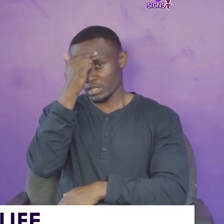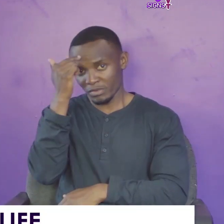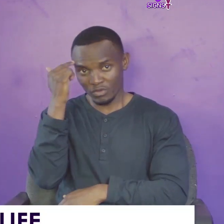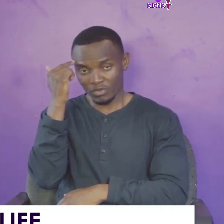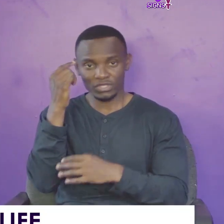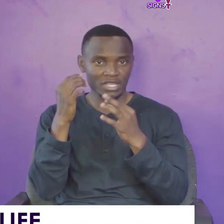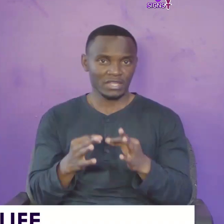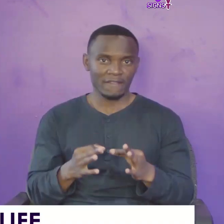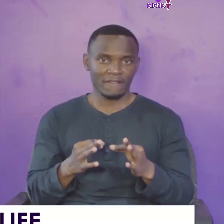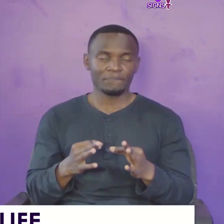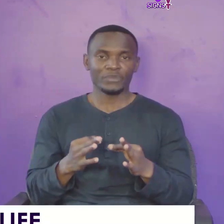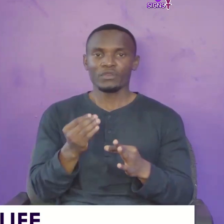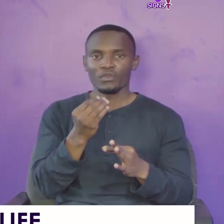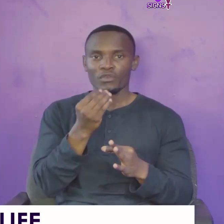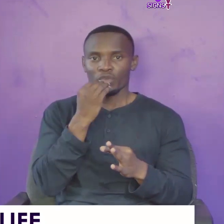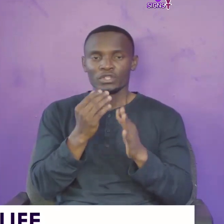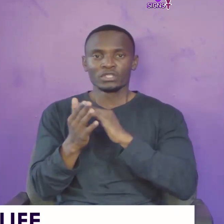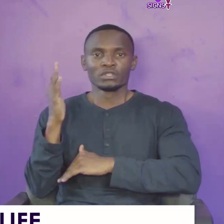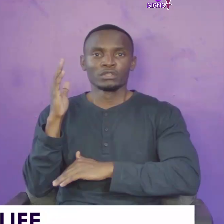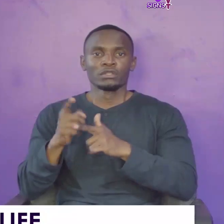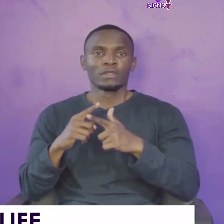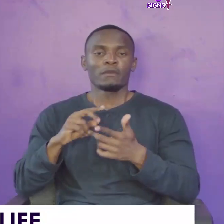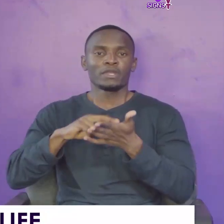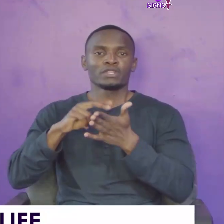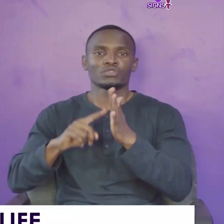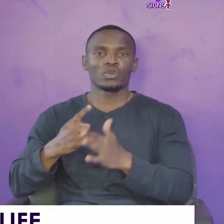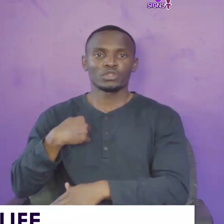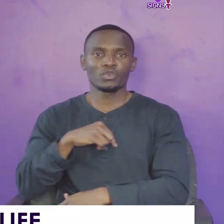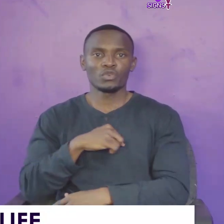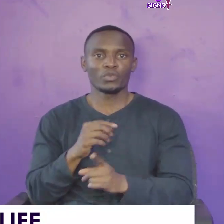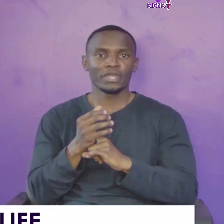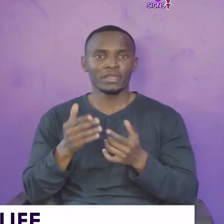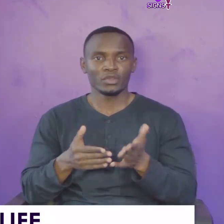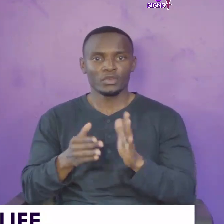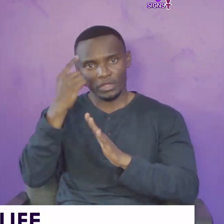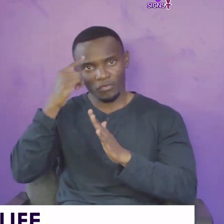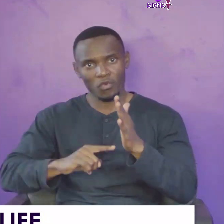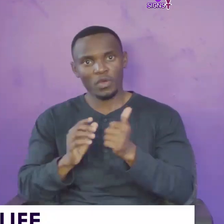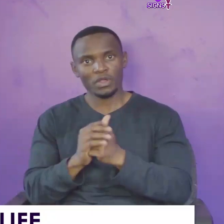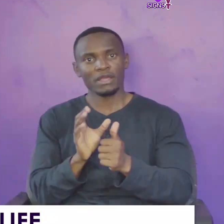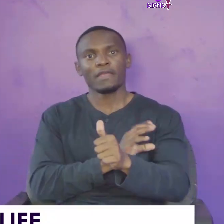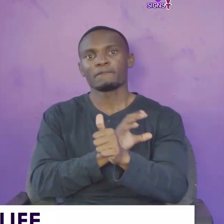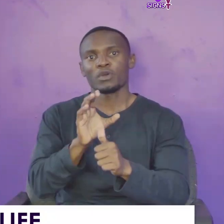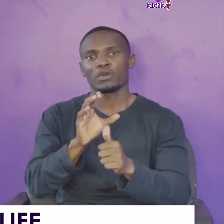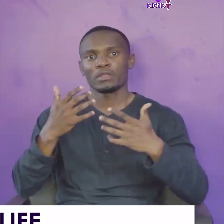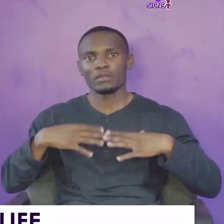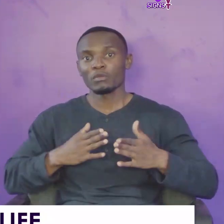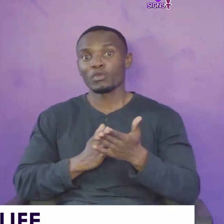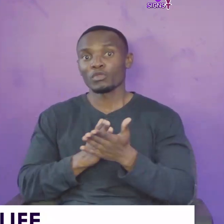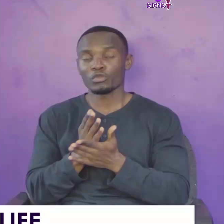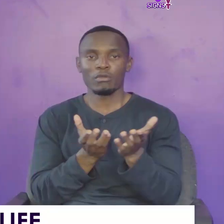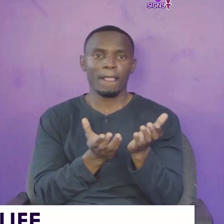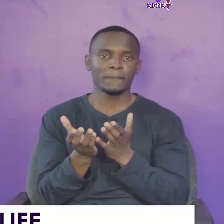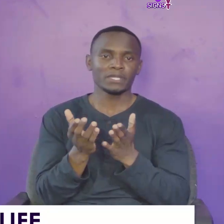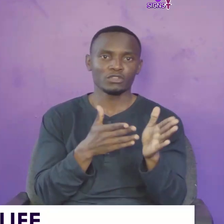when we speak about food security, then we have to find ways of empowering them through business opportunities, work